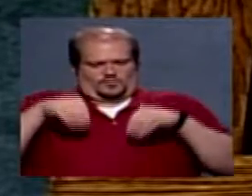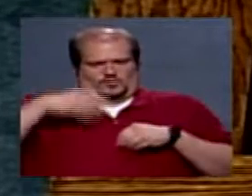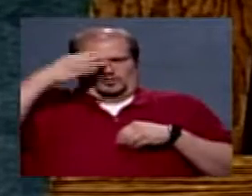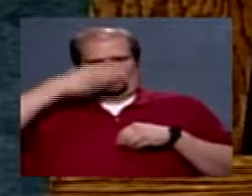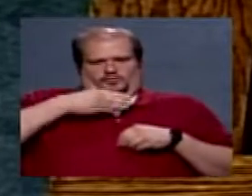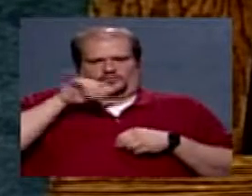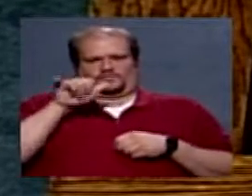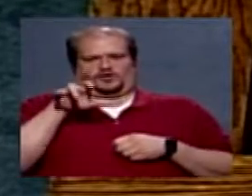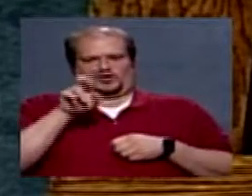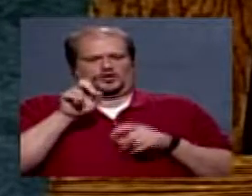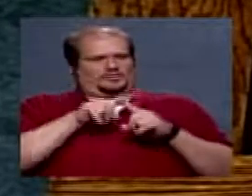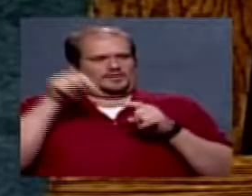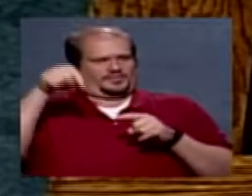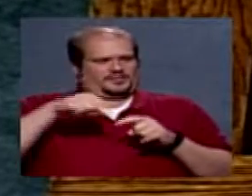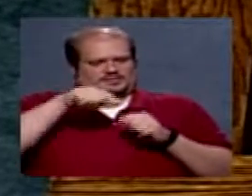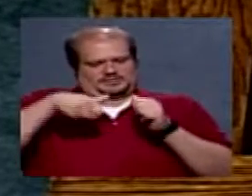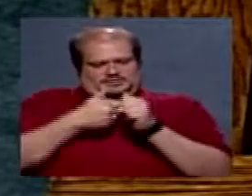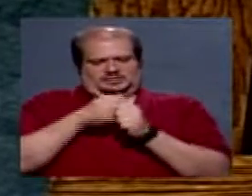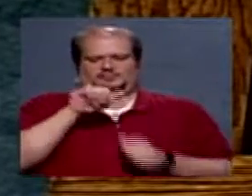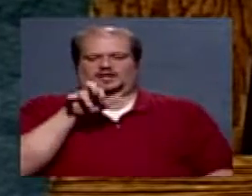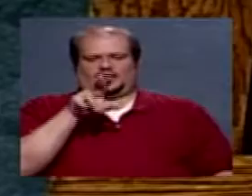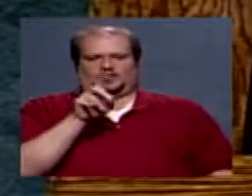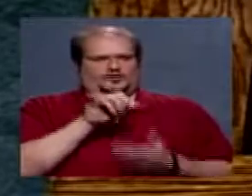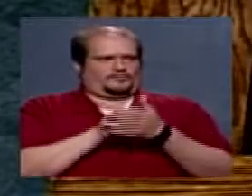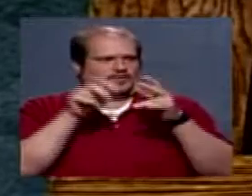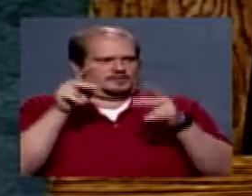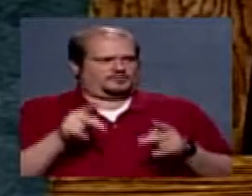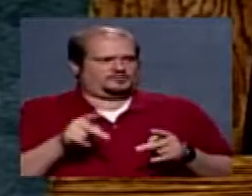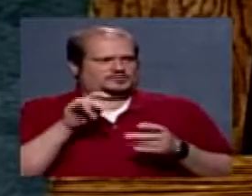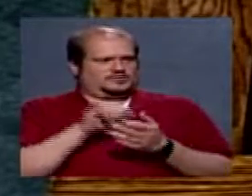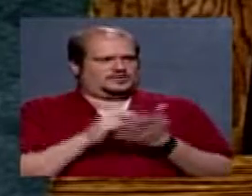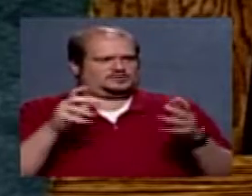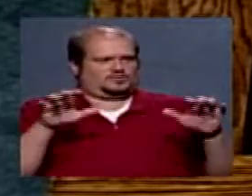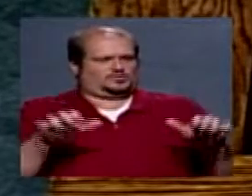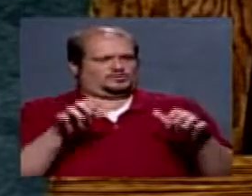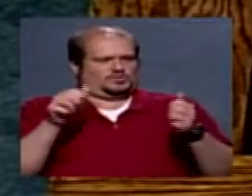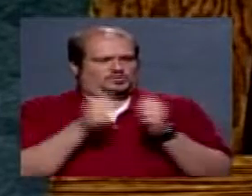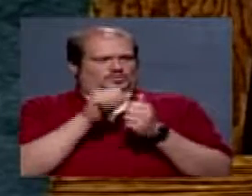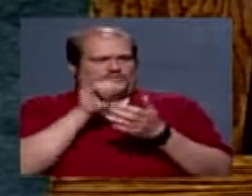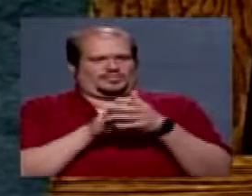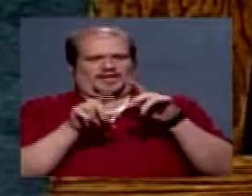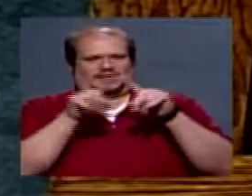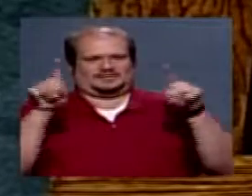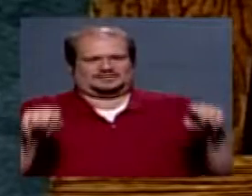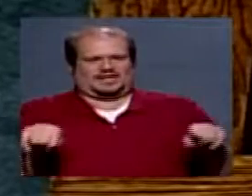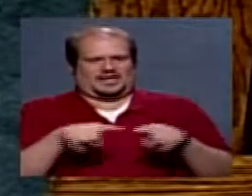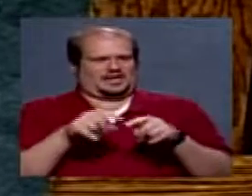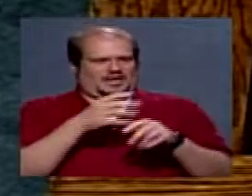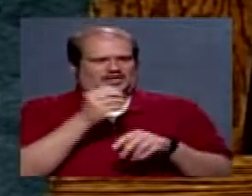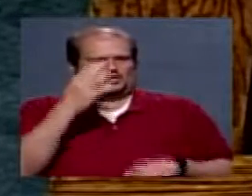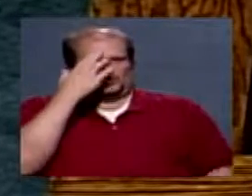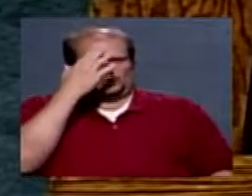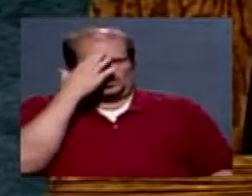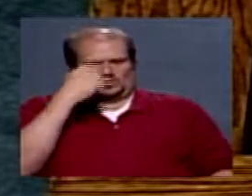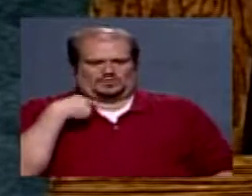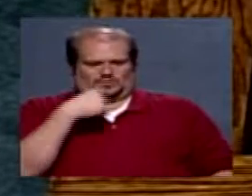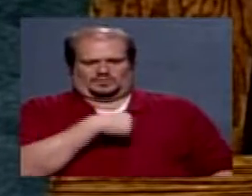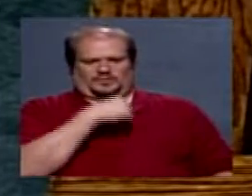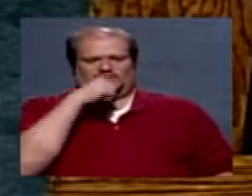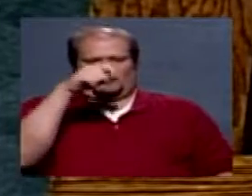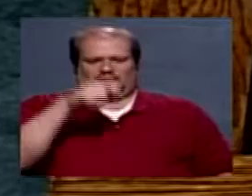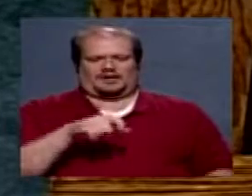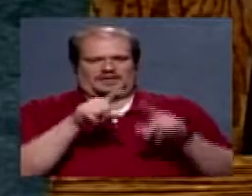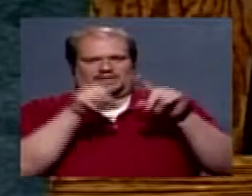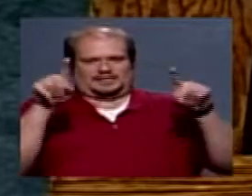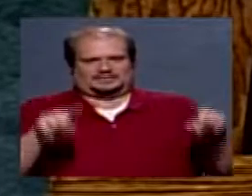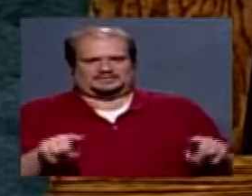front yard. But this is the backyard of this person, and this is what's been done to this sign. And, you know, we don't need a sign like